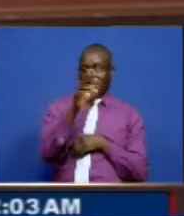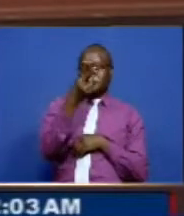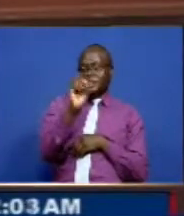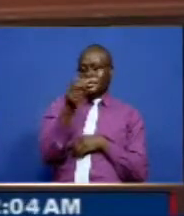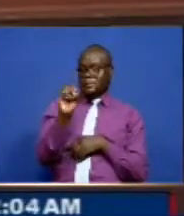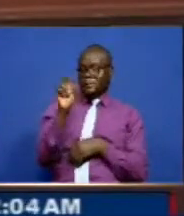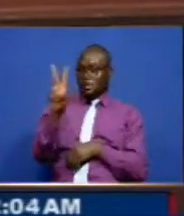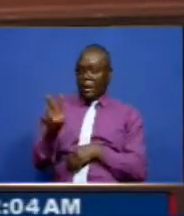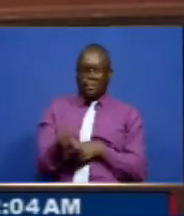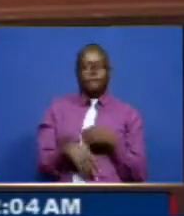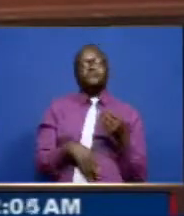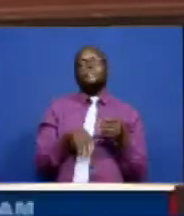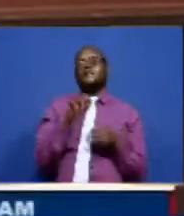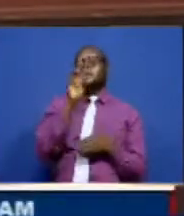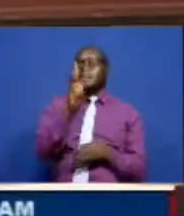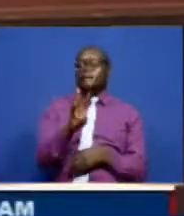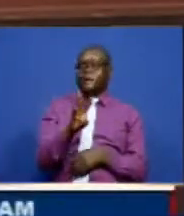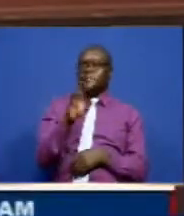WGC/OT/WTR/03/2020-2021. 4.